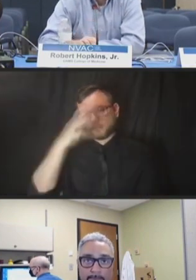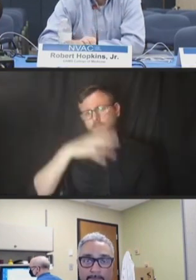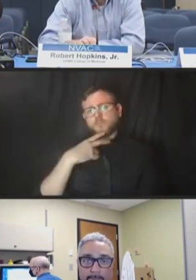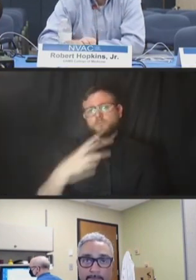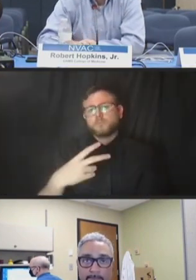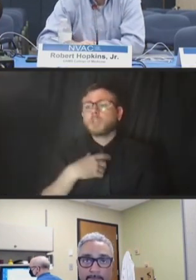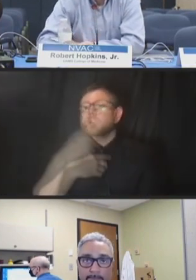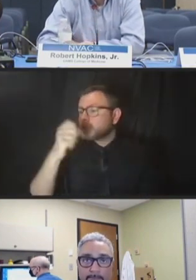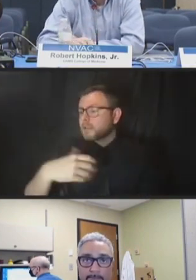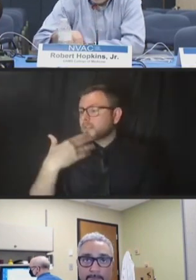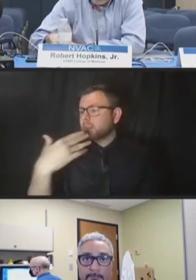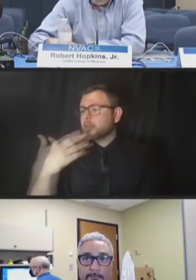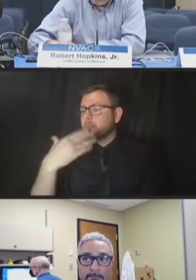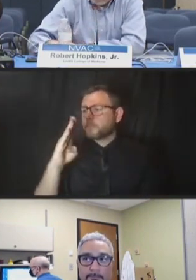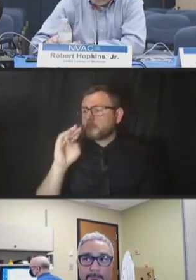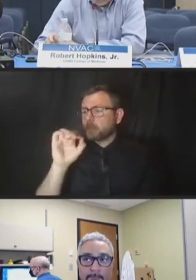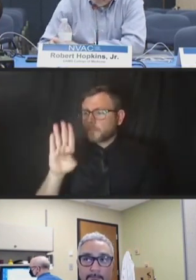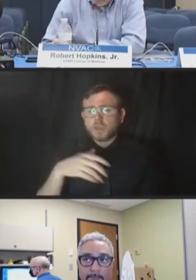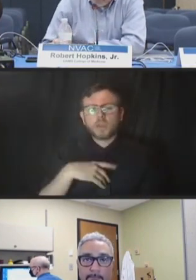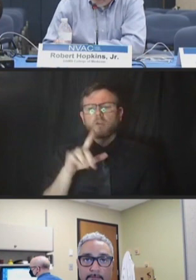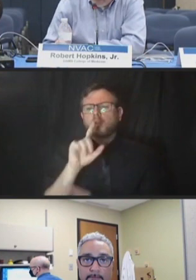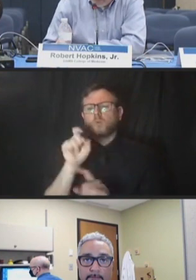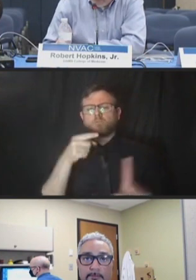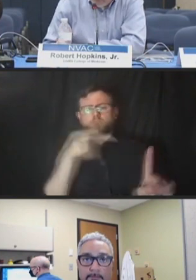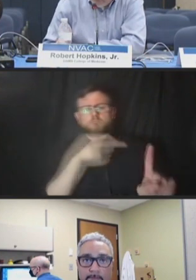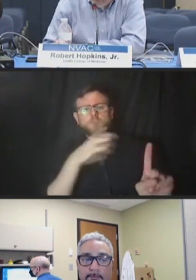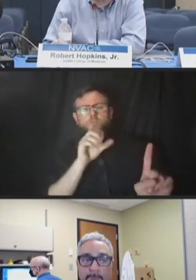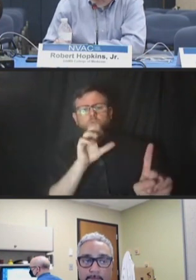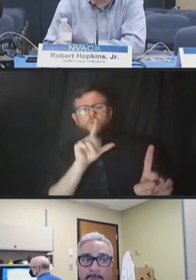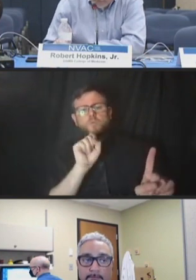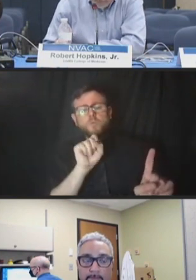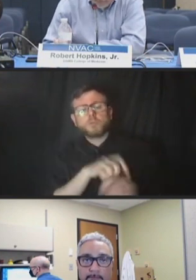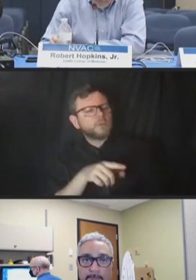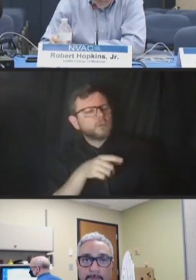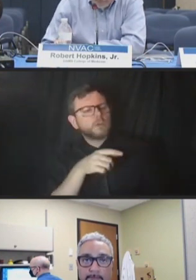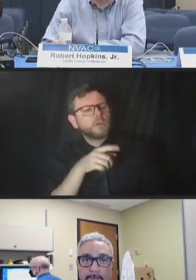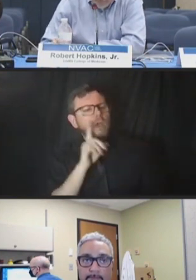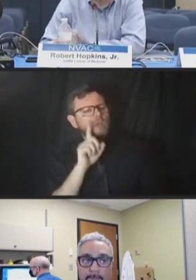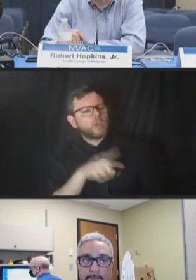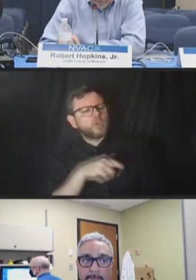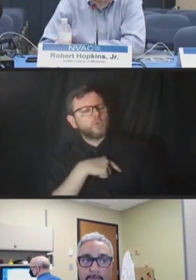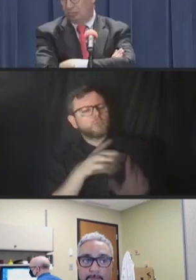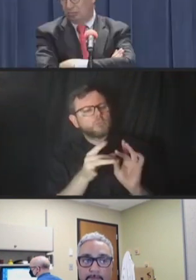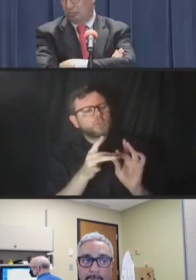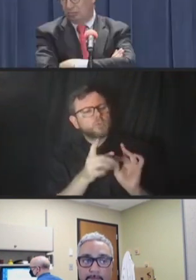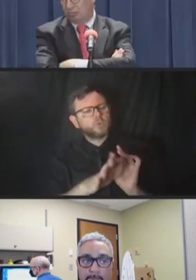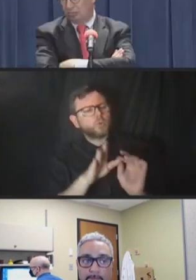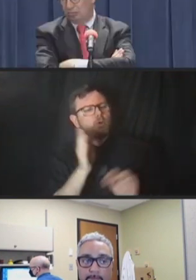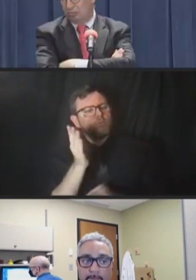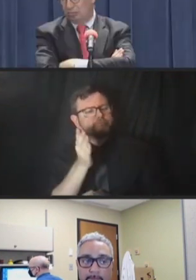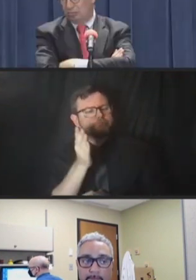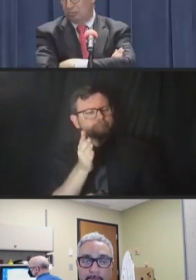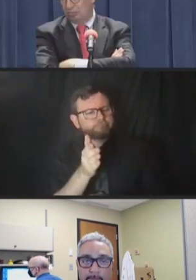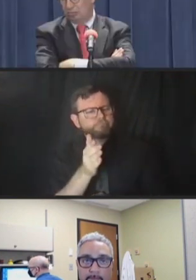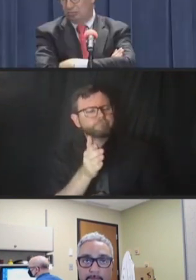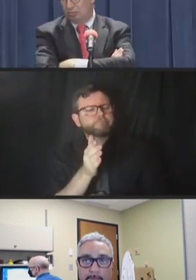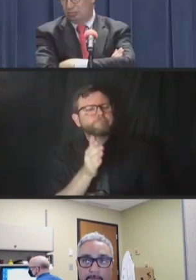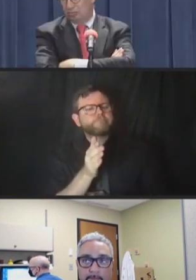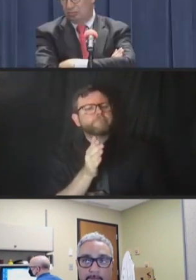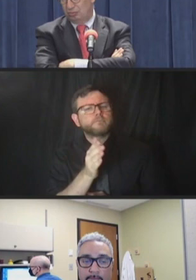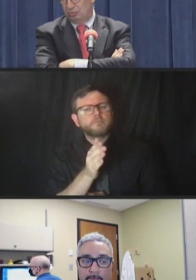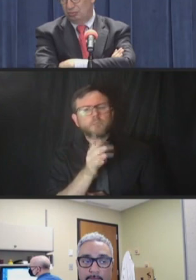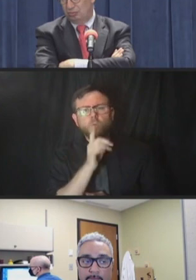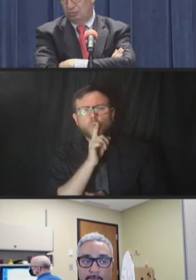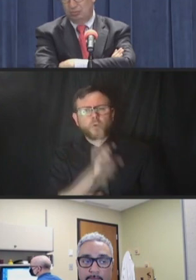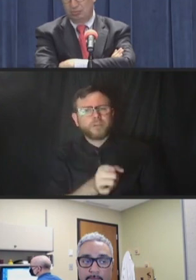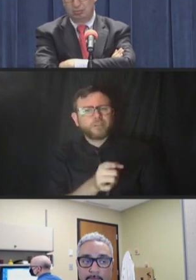Yeah, thanks, Bob. This is a question for Carlos. Carlos, I think you mentioned in your presentation that we really